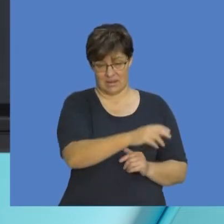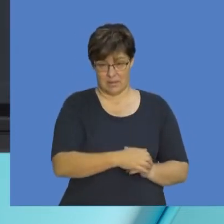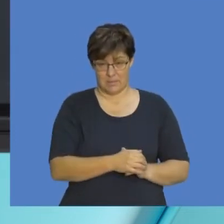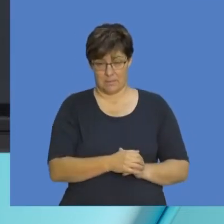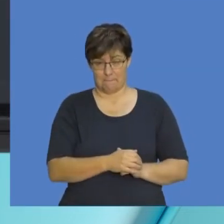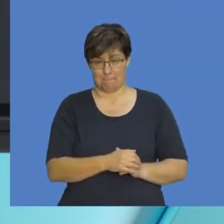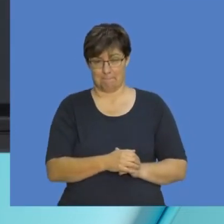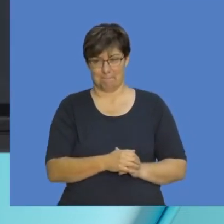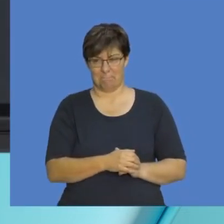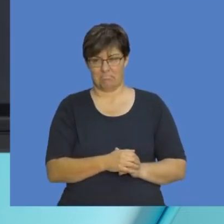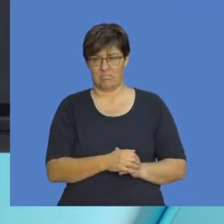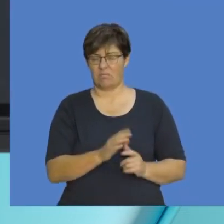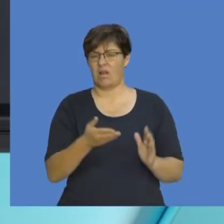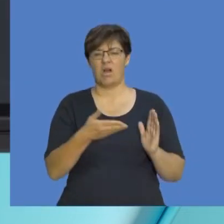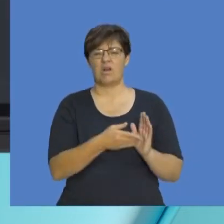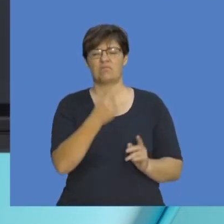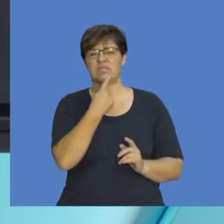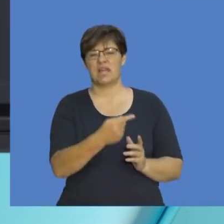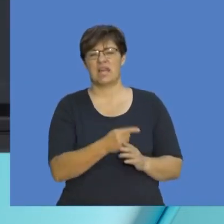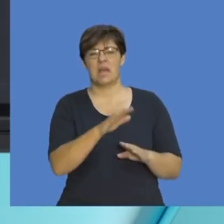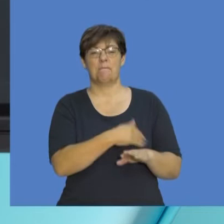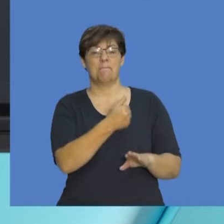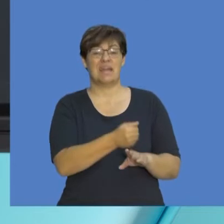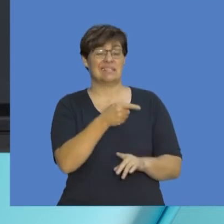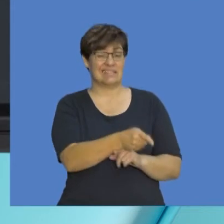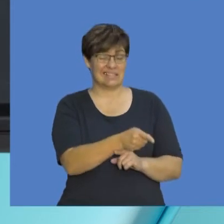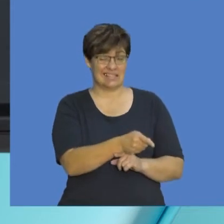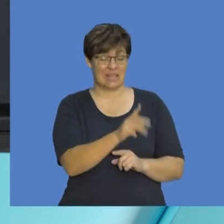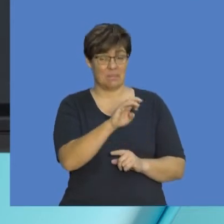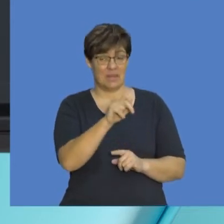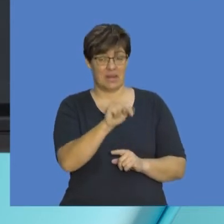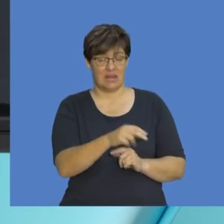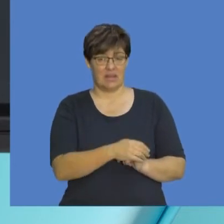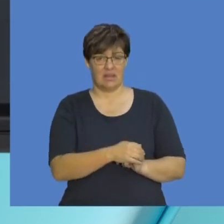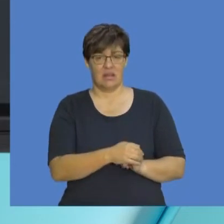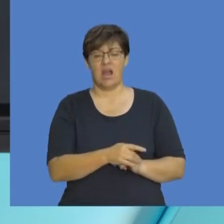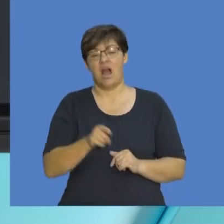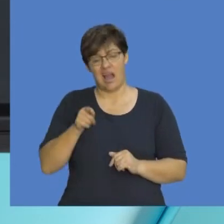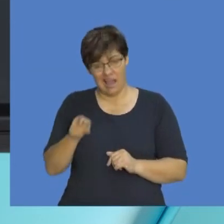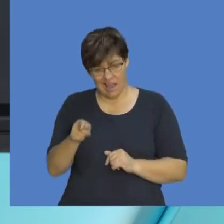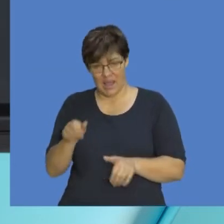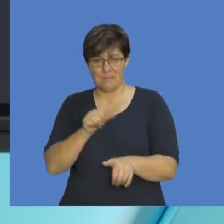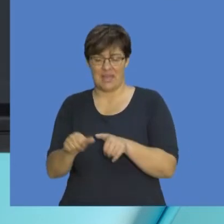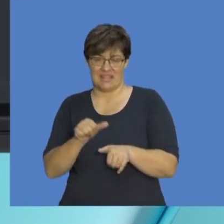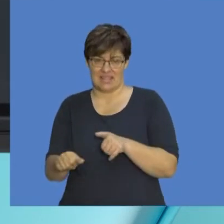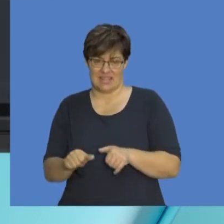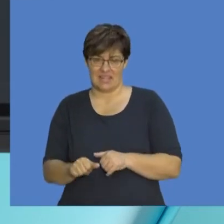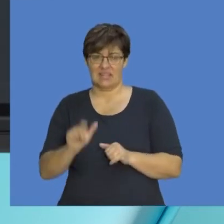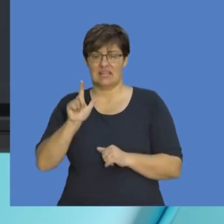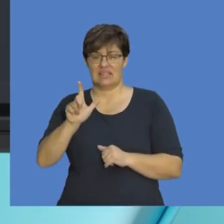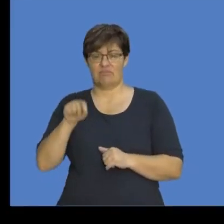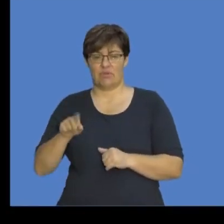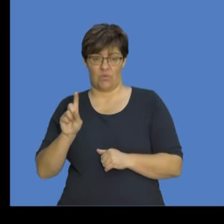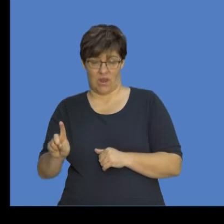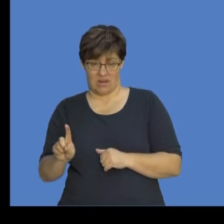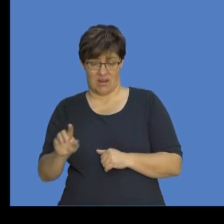mean. And we said, what we arrived, we said based on mean, I think Jamie was better